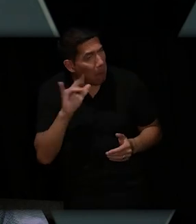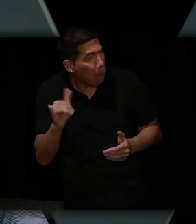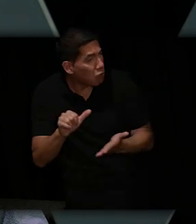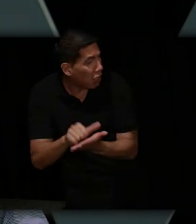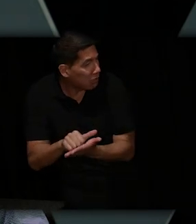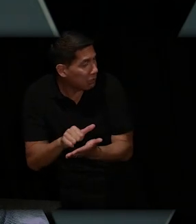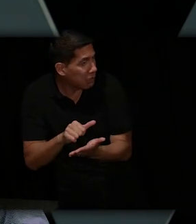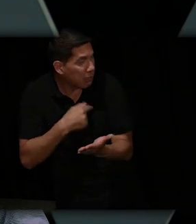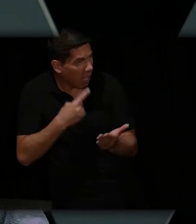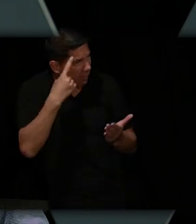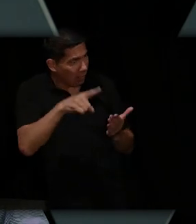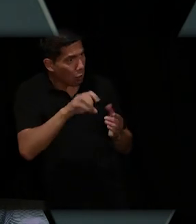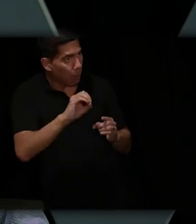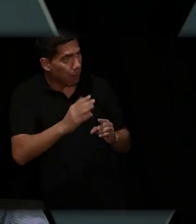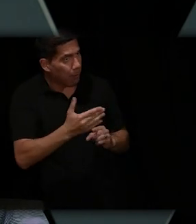that